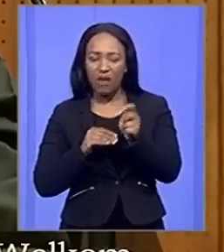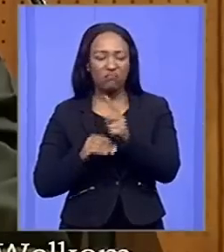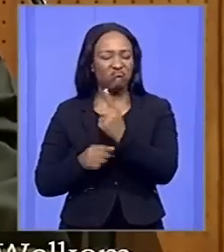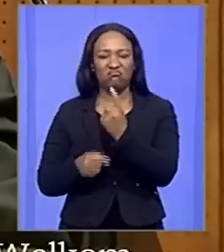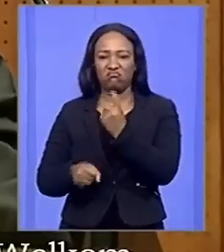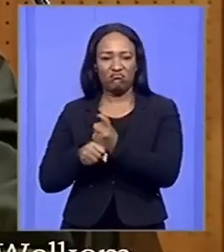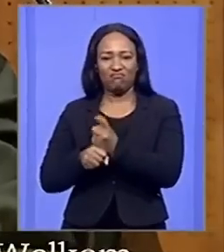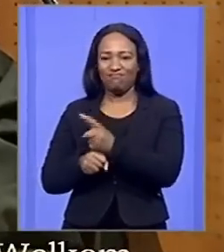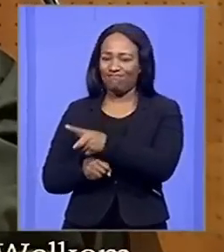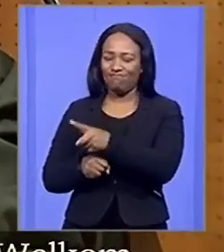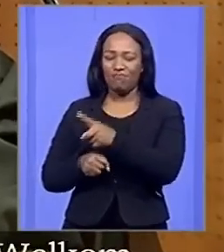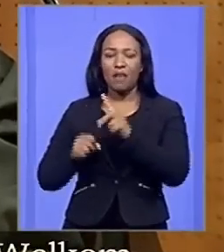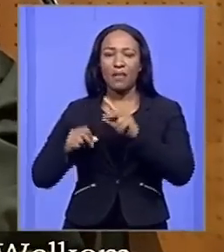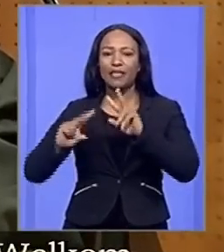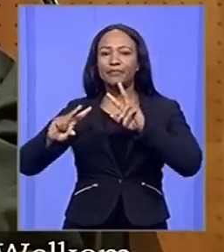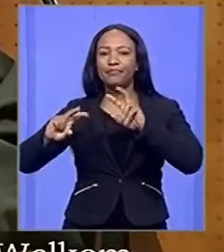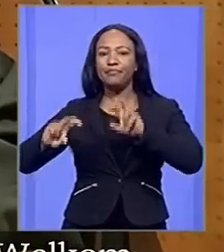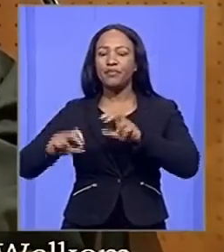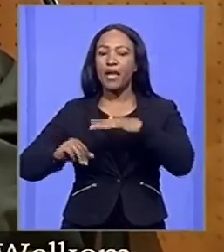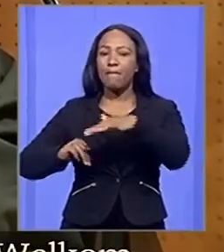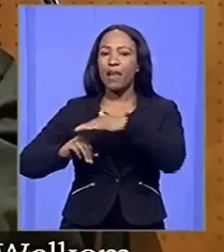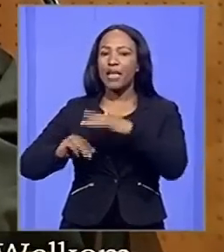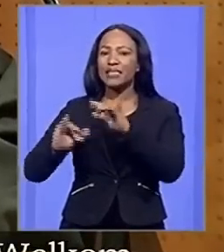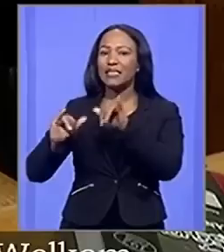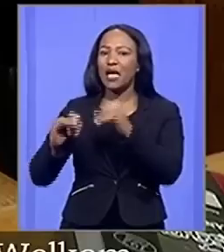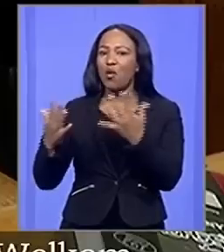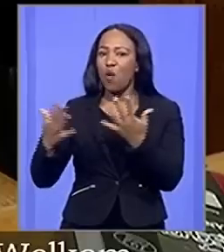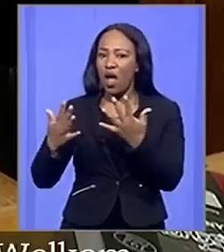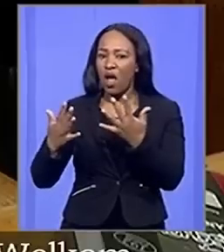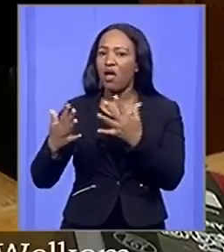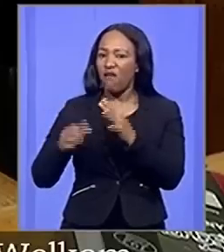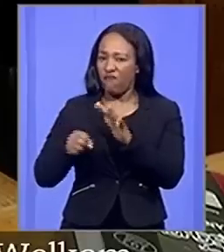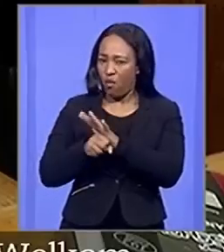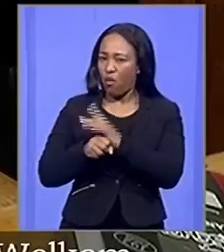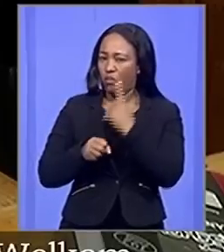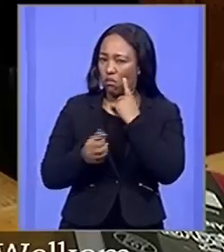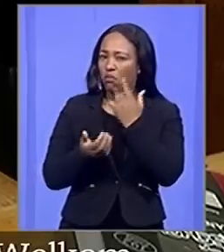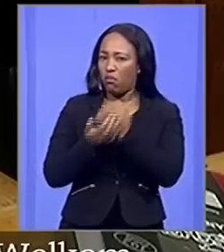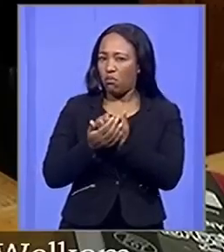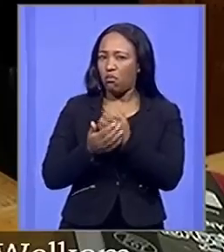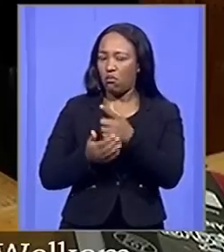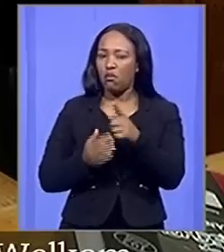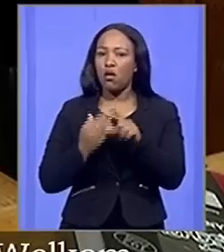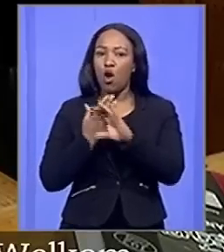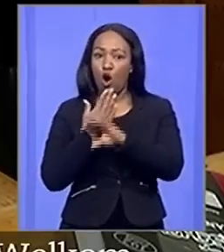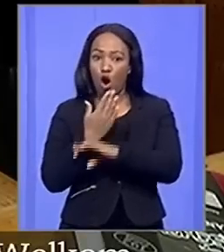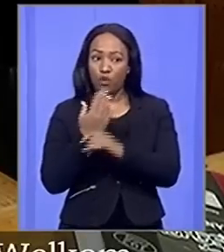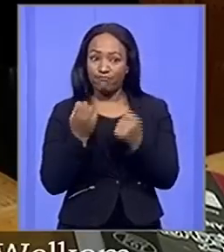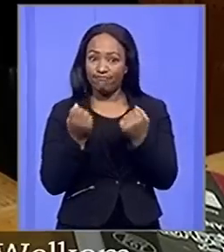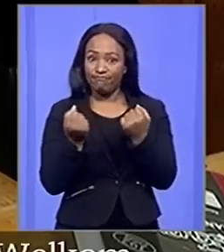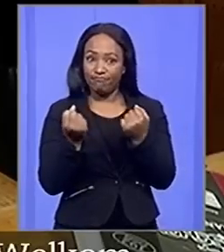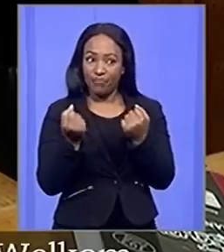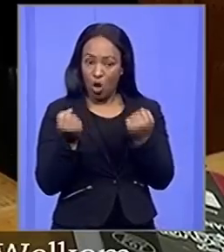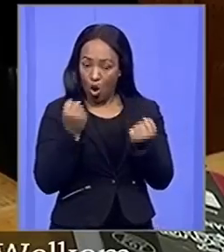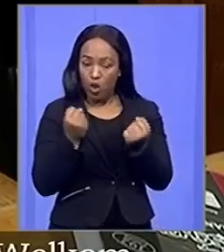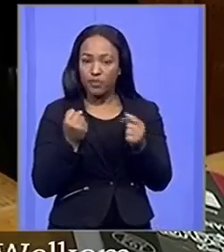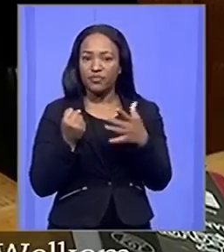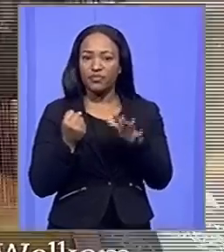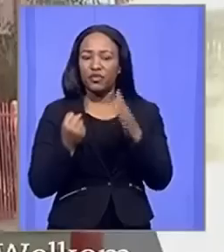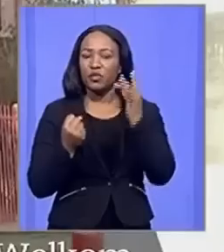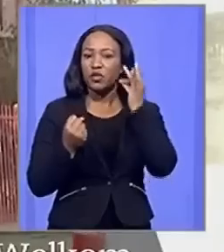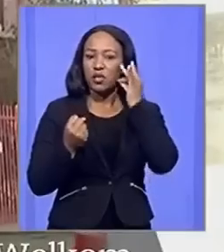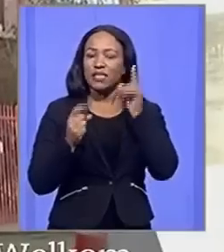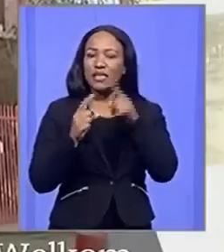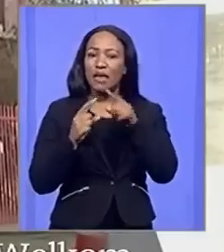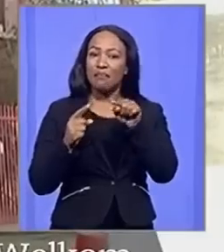bona a bodulu le go hwetša boitsebišo jwa bona ka go felelela. Kgorotsheko e kwele gape gore yo mongwe wa balatofatšwa o na le molato o swanago